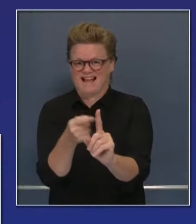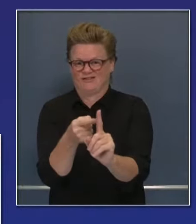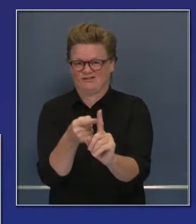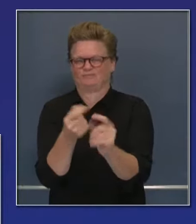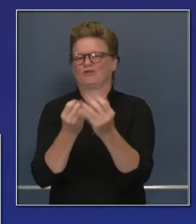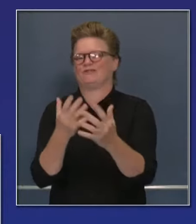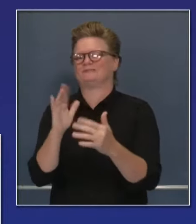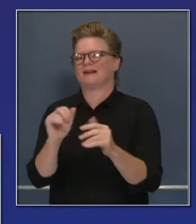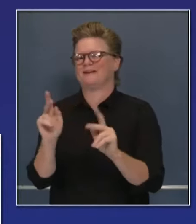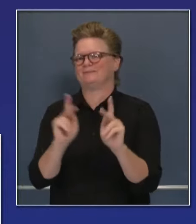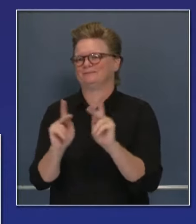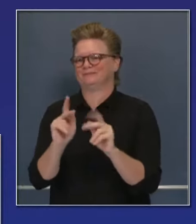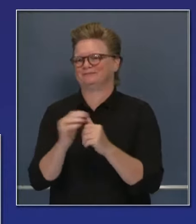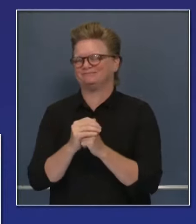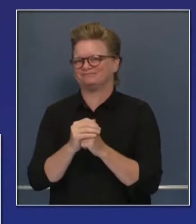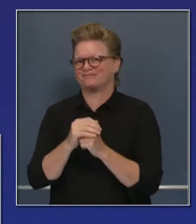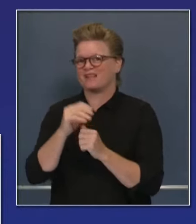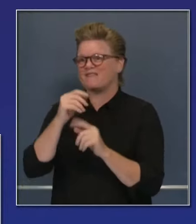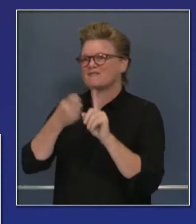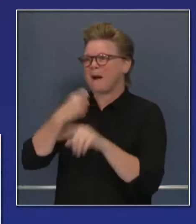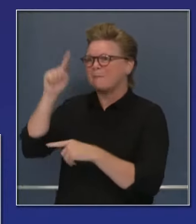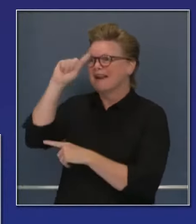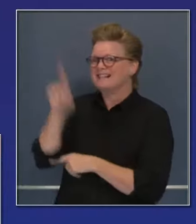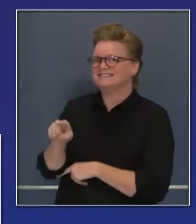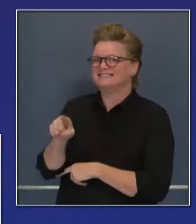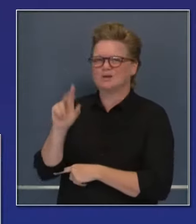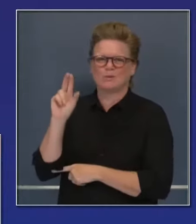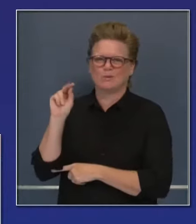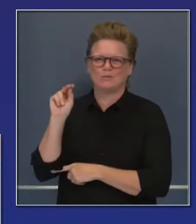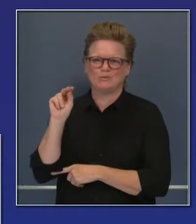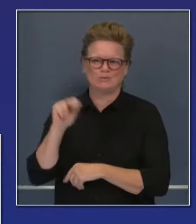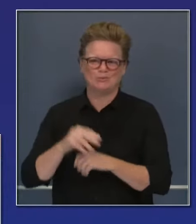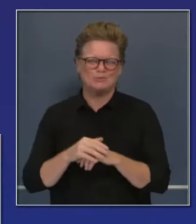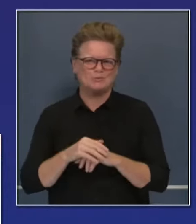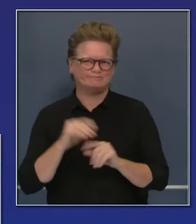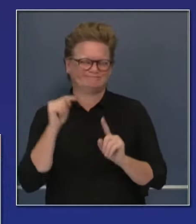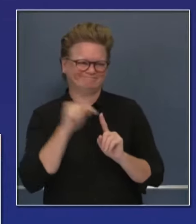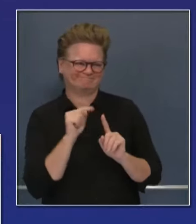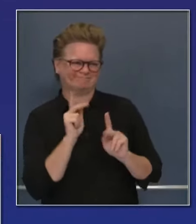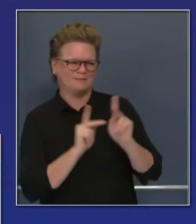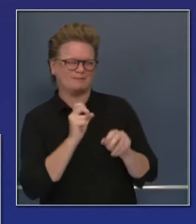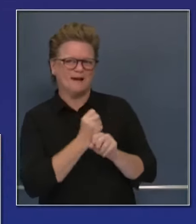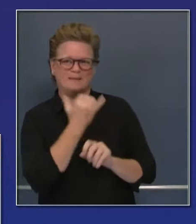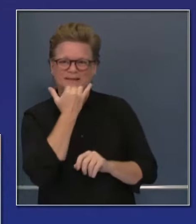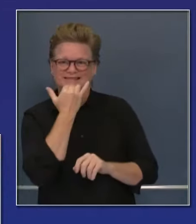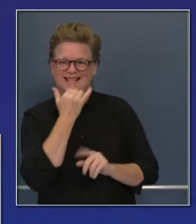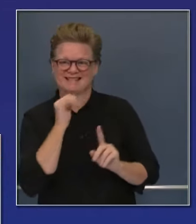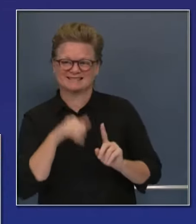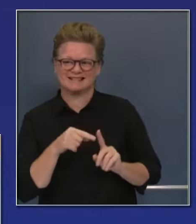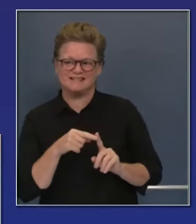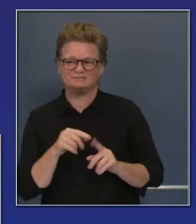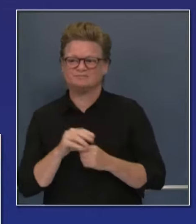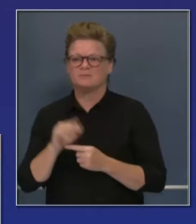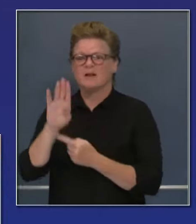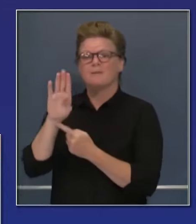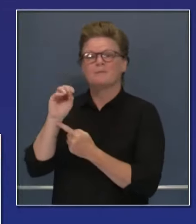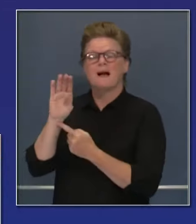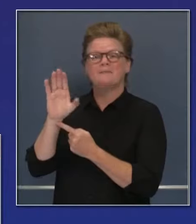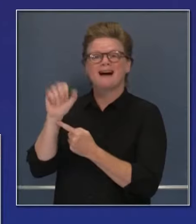Mother Nature, but man-made in this case. The Bobcat Fire is another fire we are